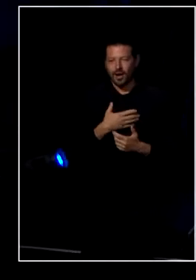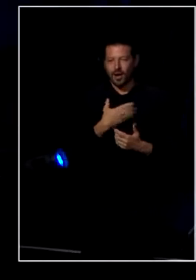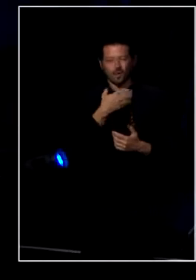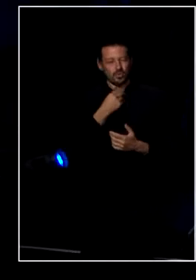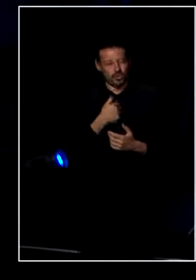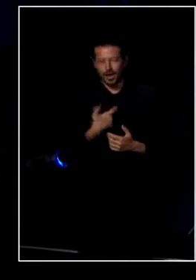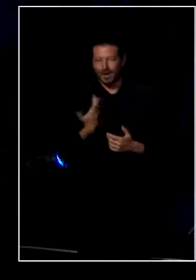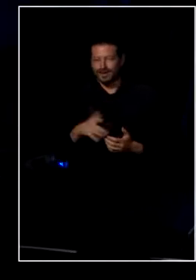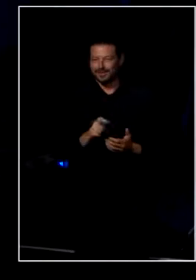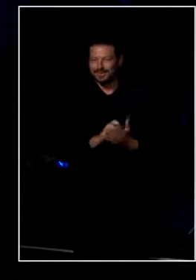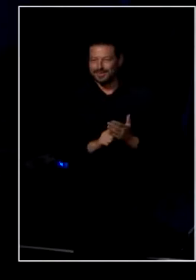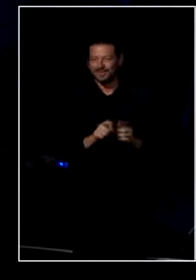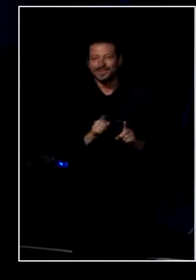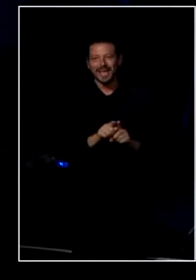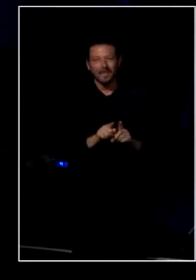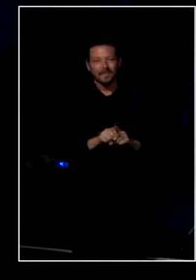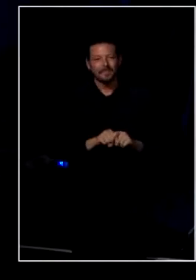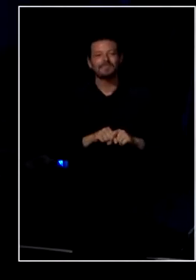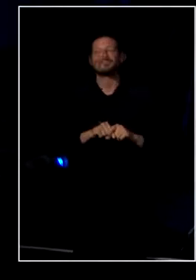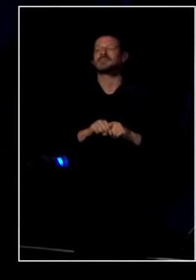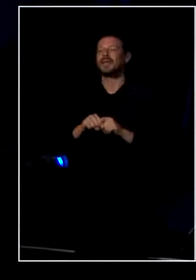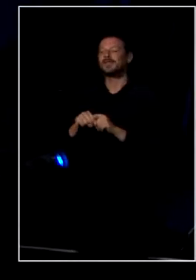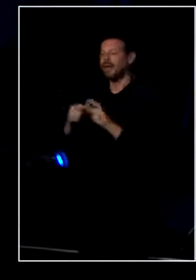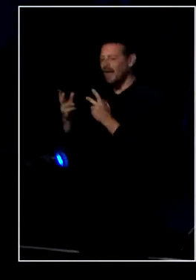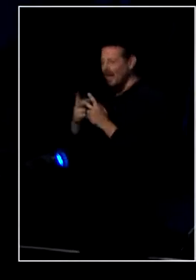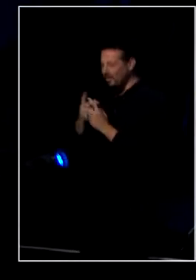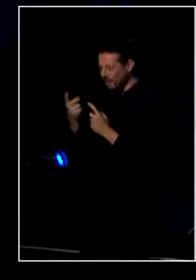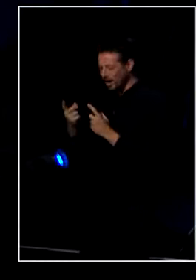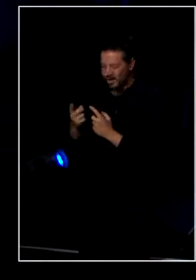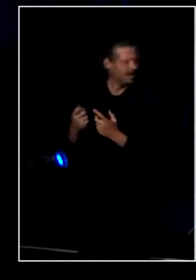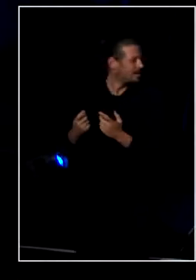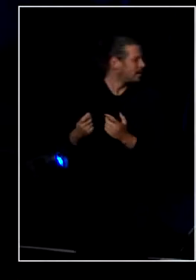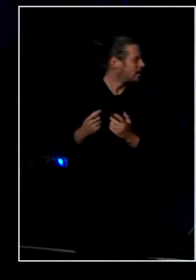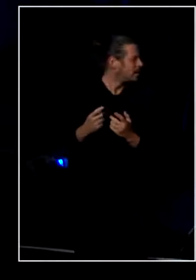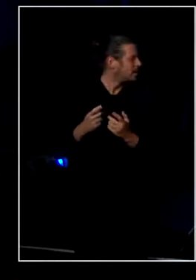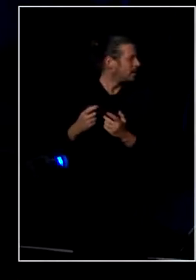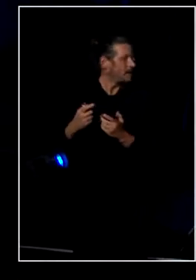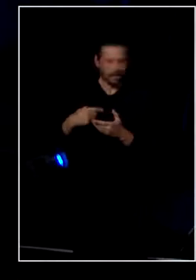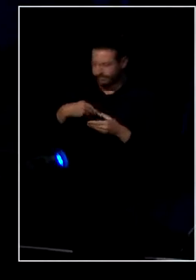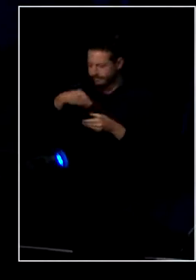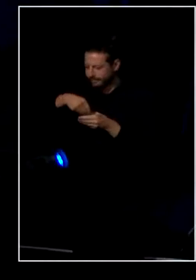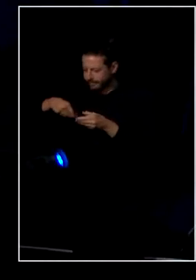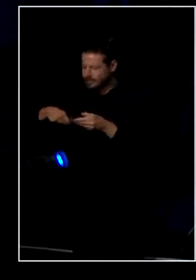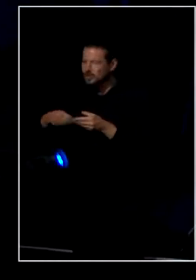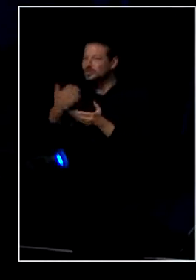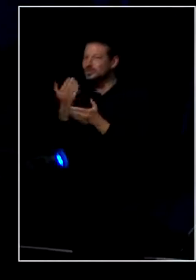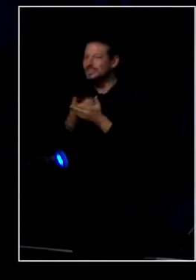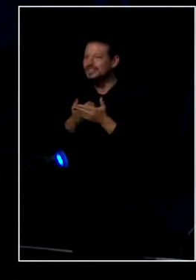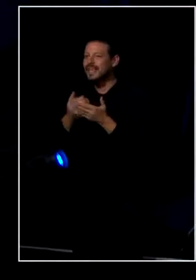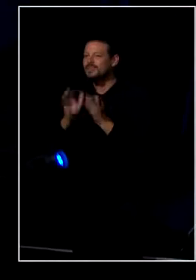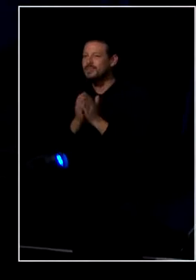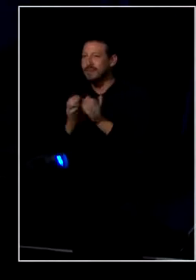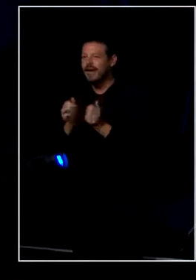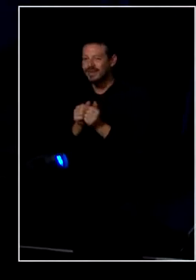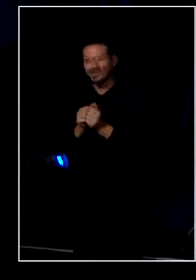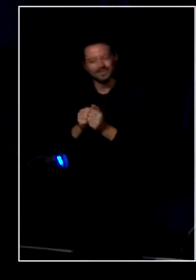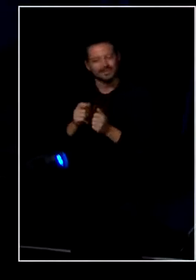But that's really good. But I also really loved this one. I've put little bookmarks in for the ones because I knew that this question was